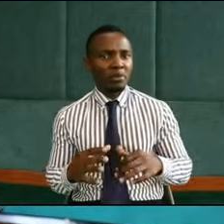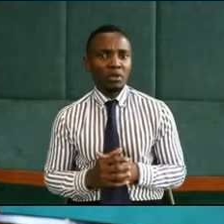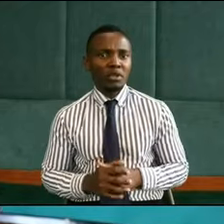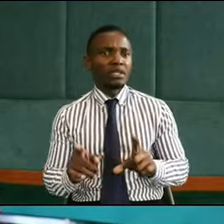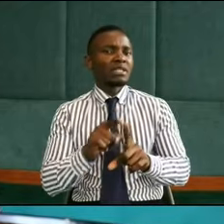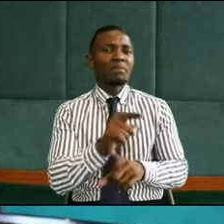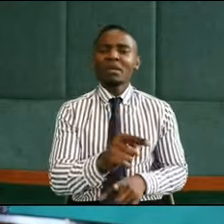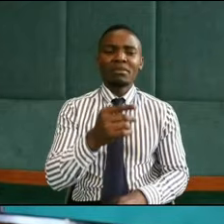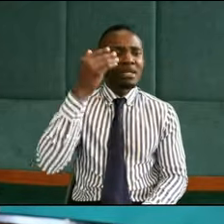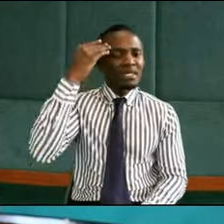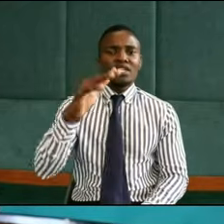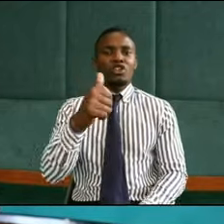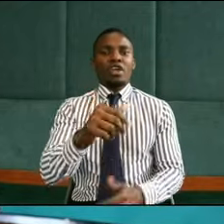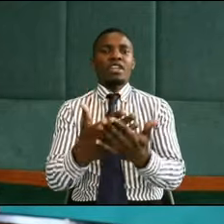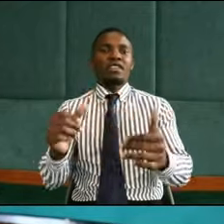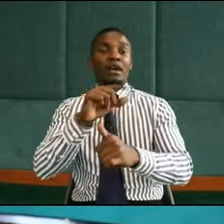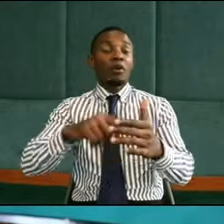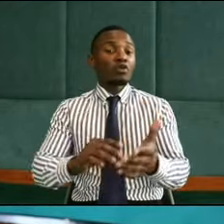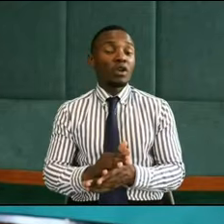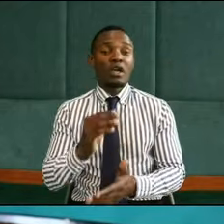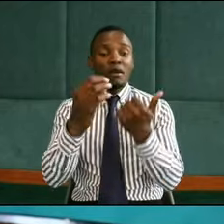nothing about the poor except himself.